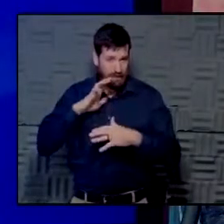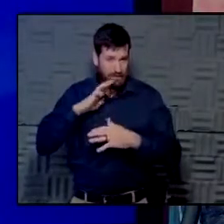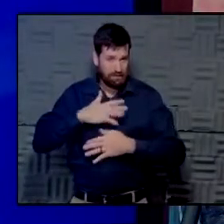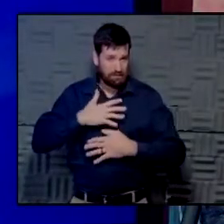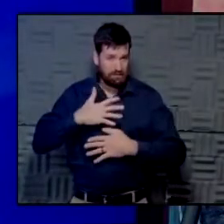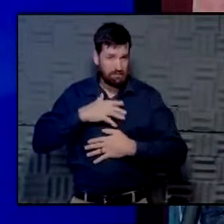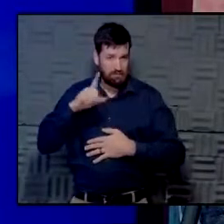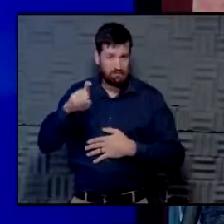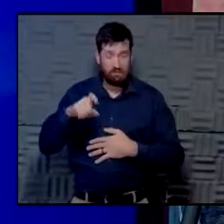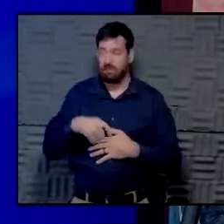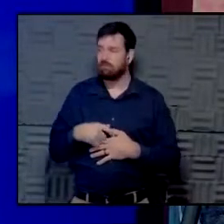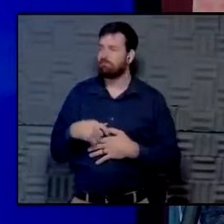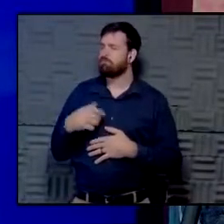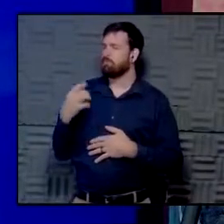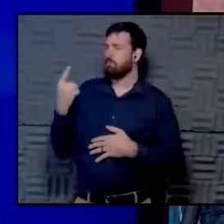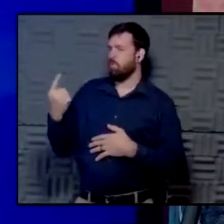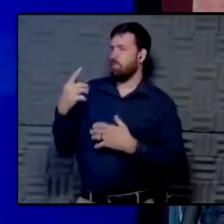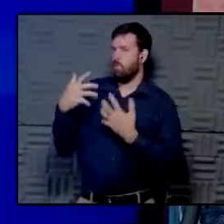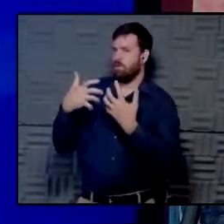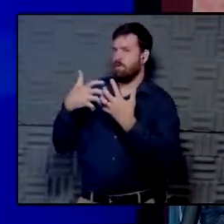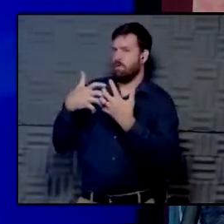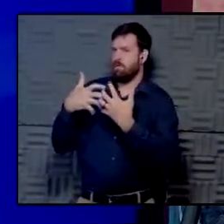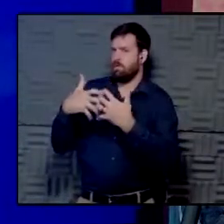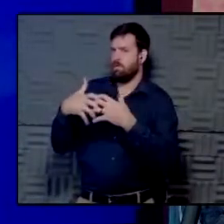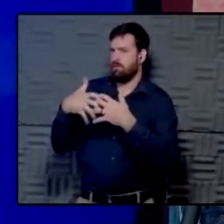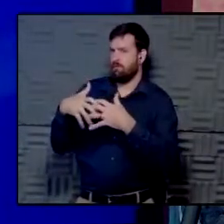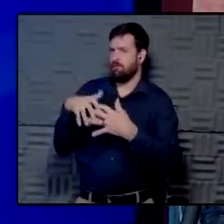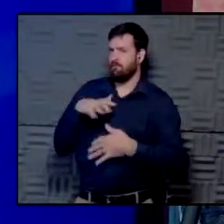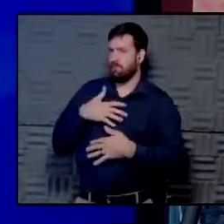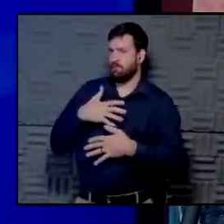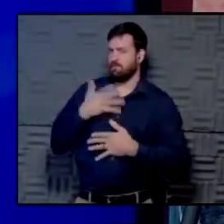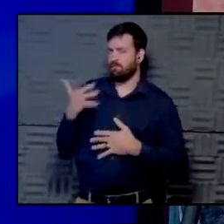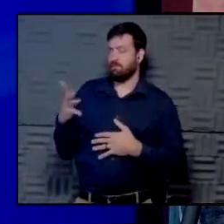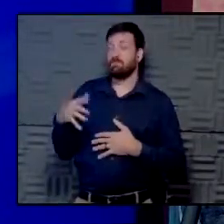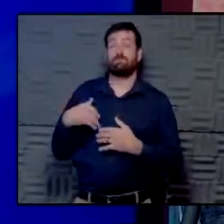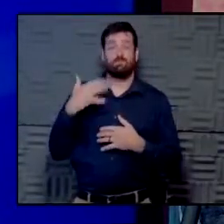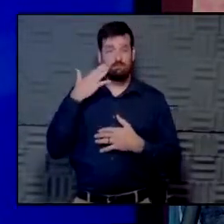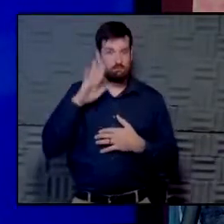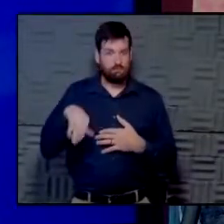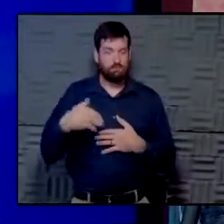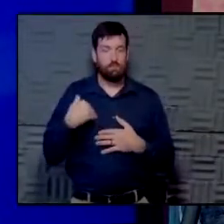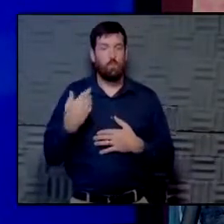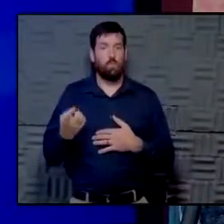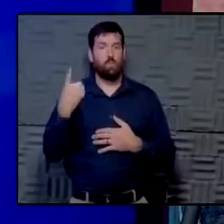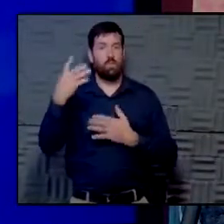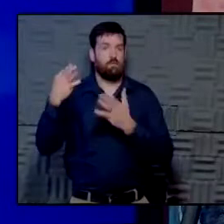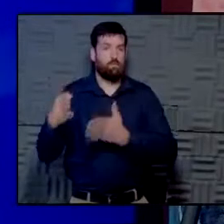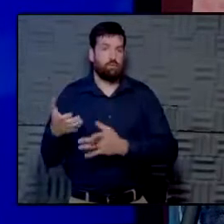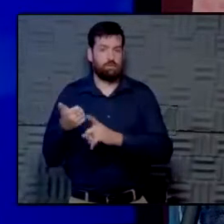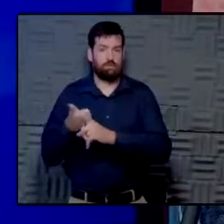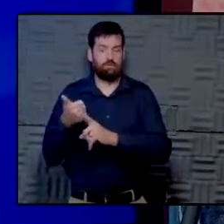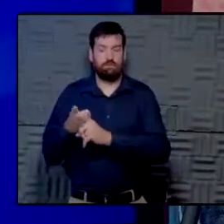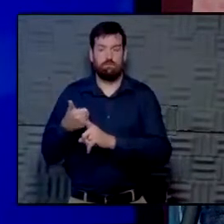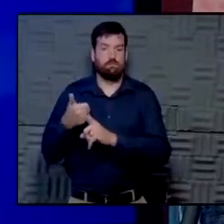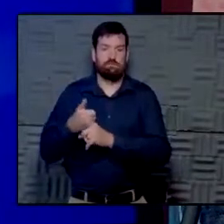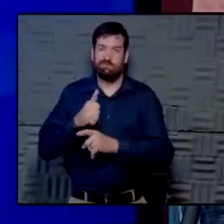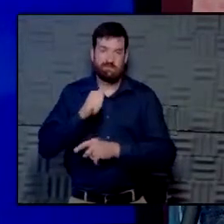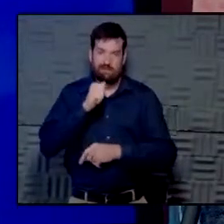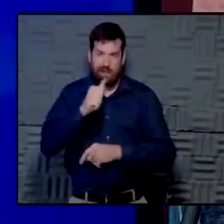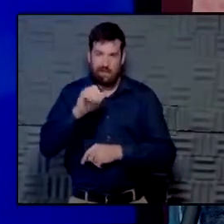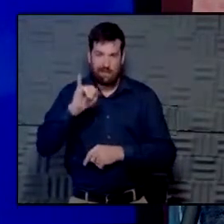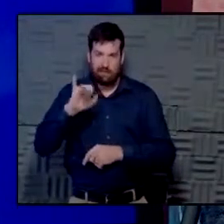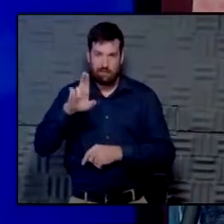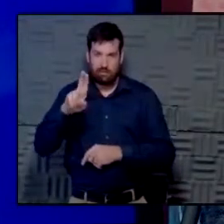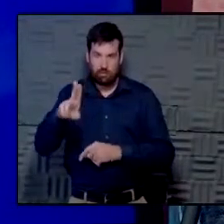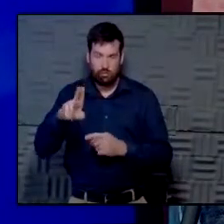that is the one patient. I will say that we have a patient who's not in the intensive care unit who had both